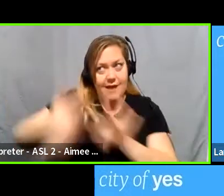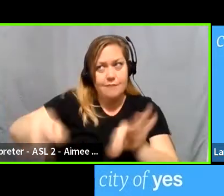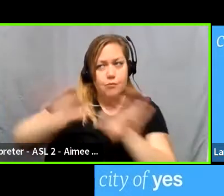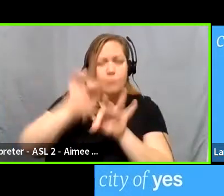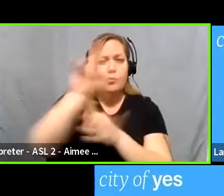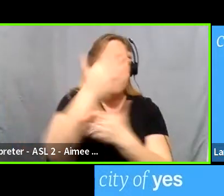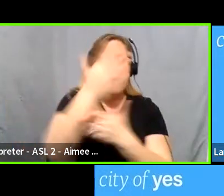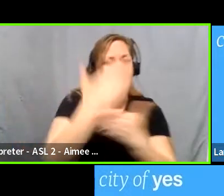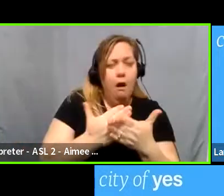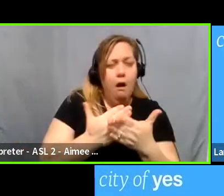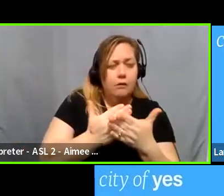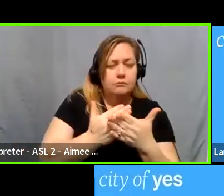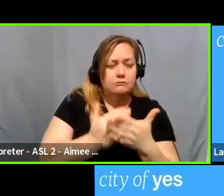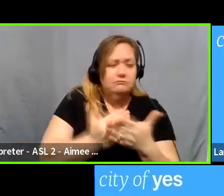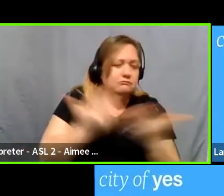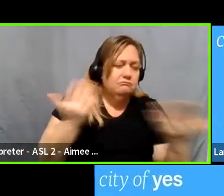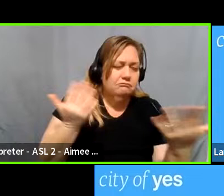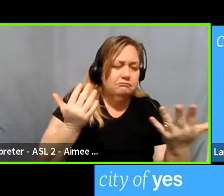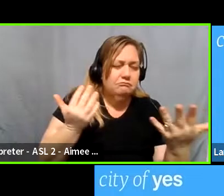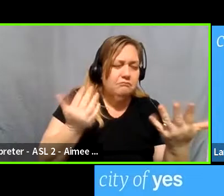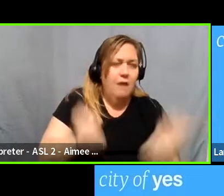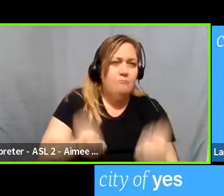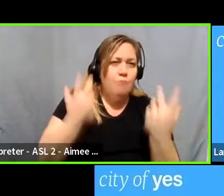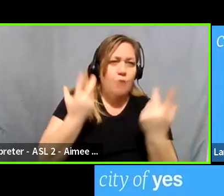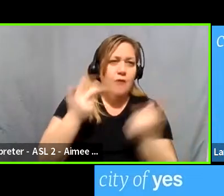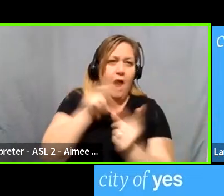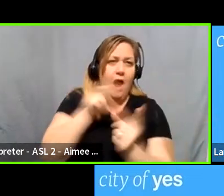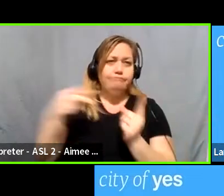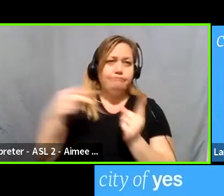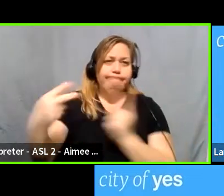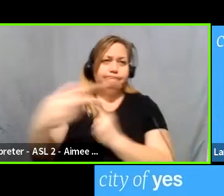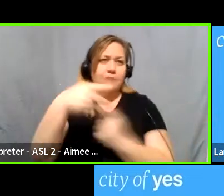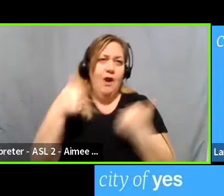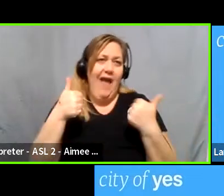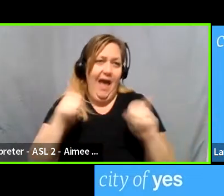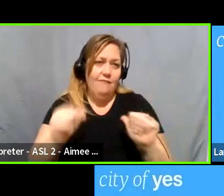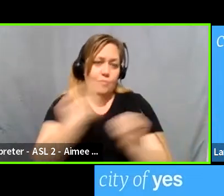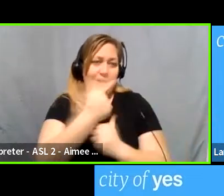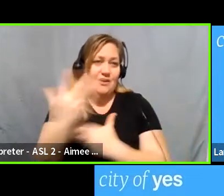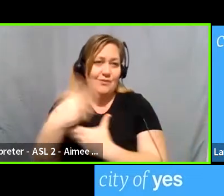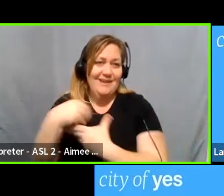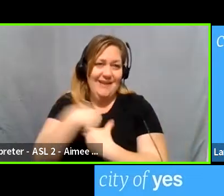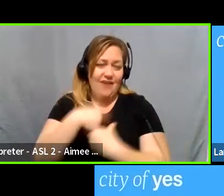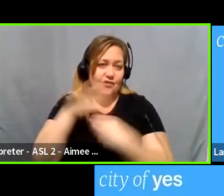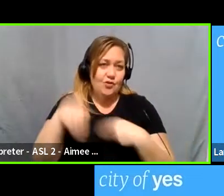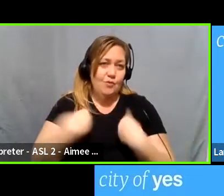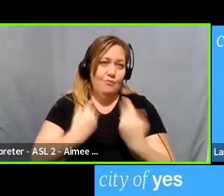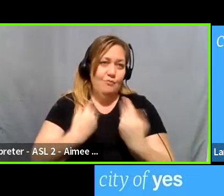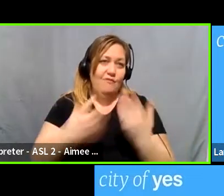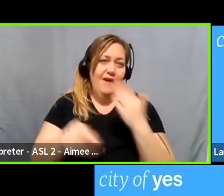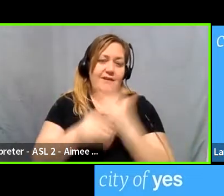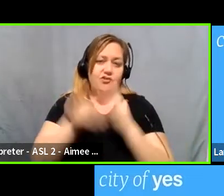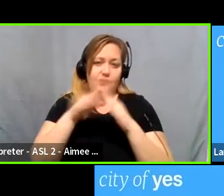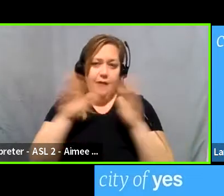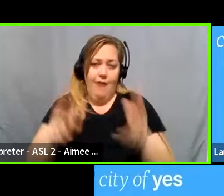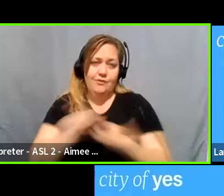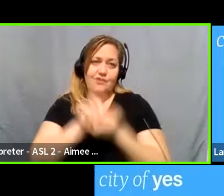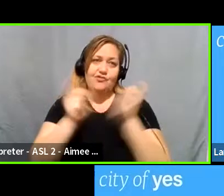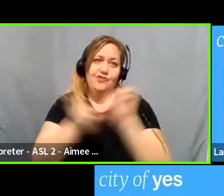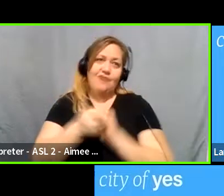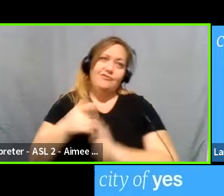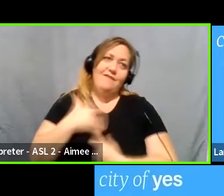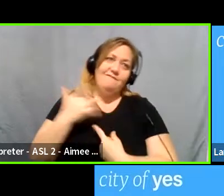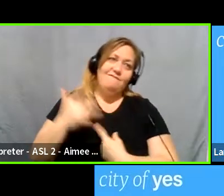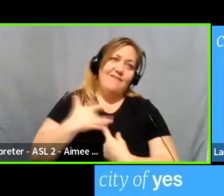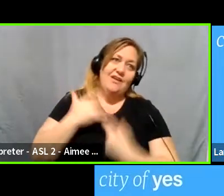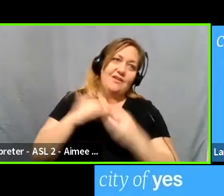part of just a multi-pronged effort that we need to engage in to provide additional housing and, and change the feel of the